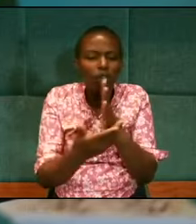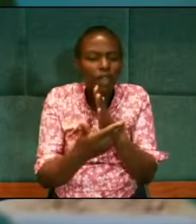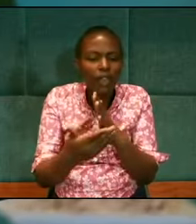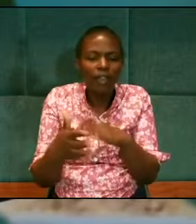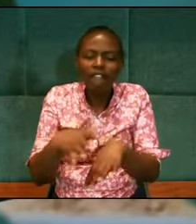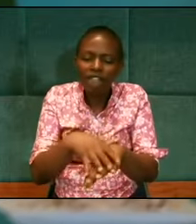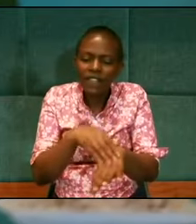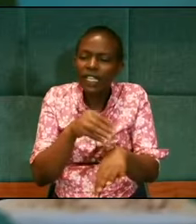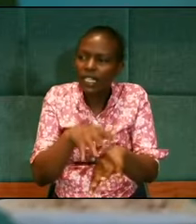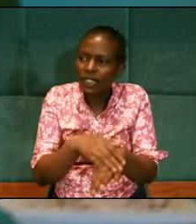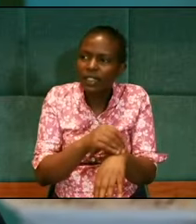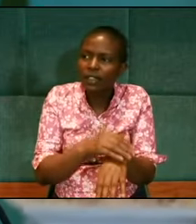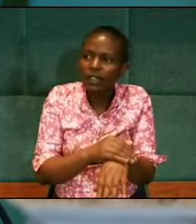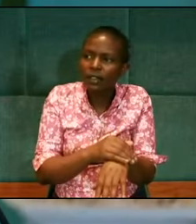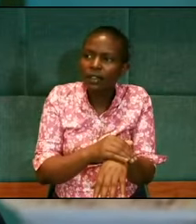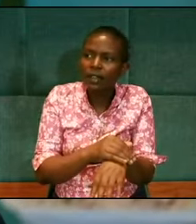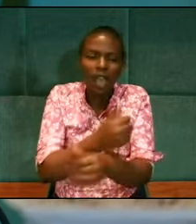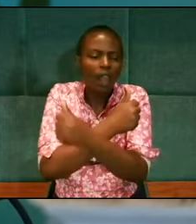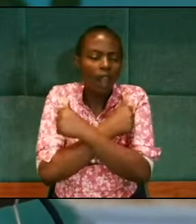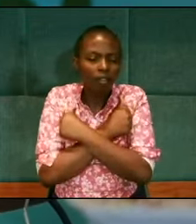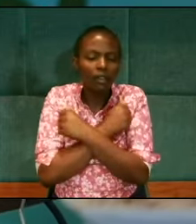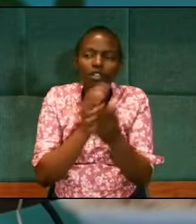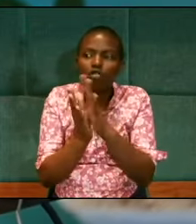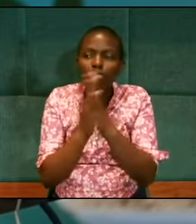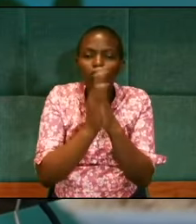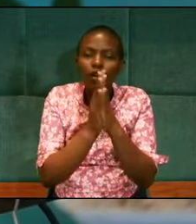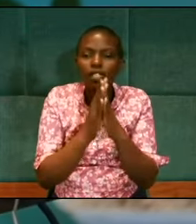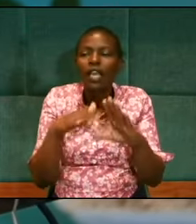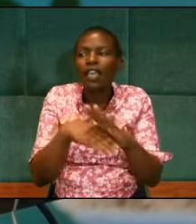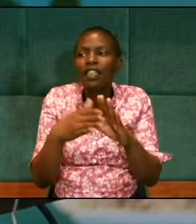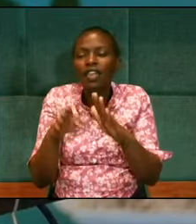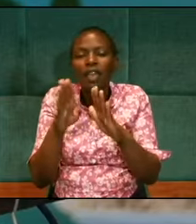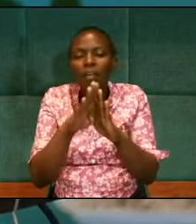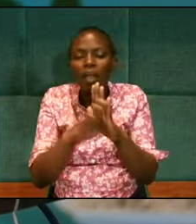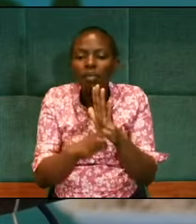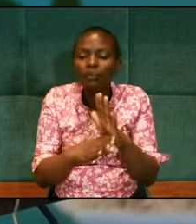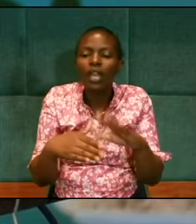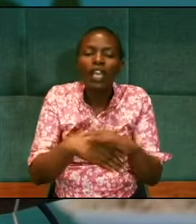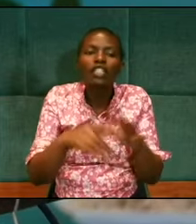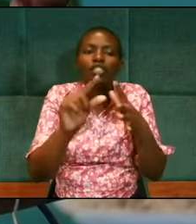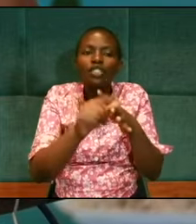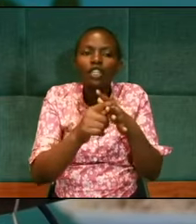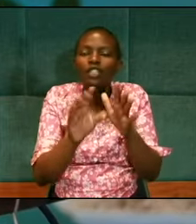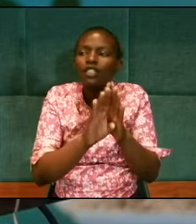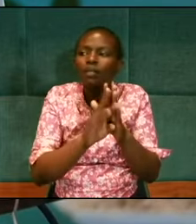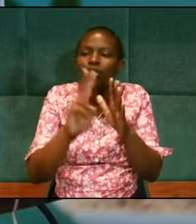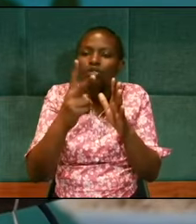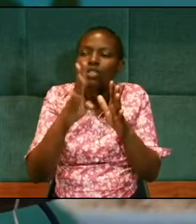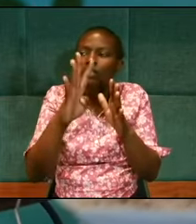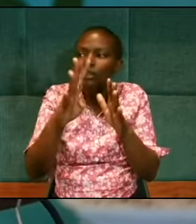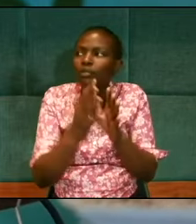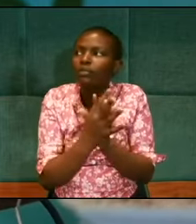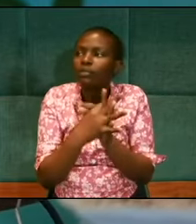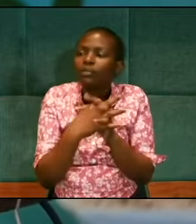one of the finest love stories in the Bible. Genesis chapter 24. Those of you join on